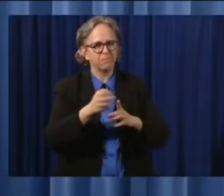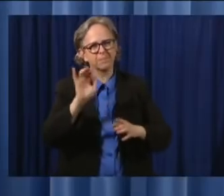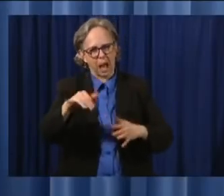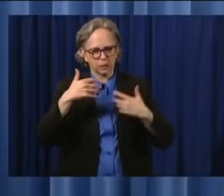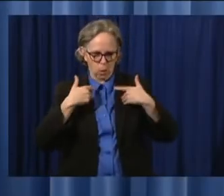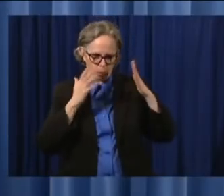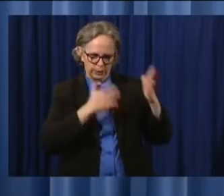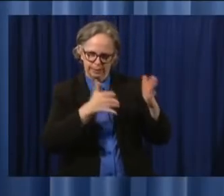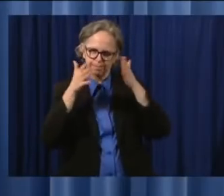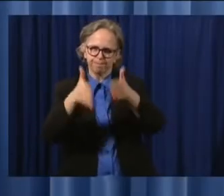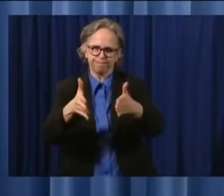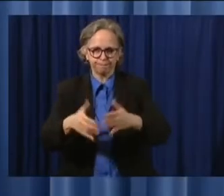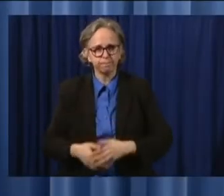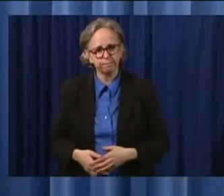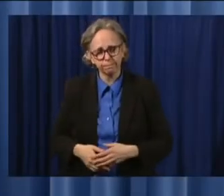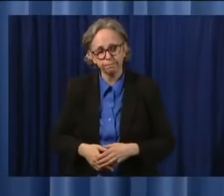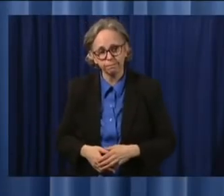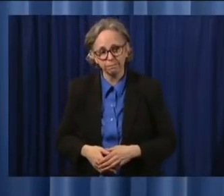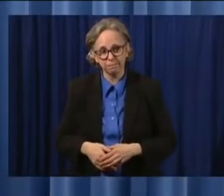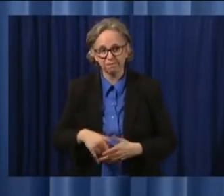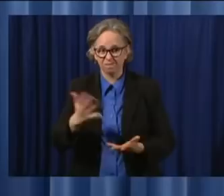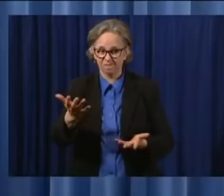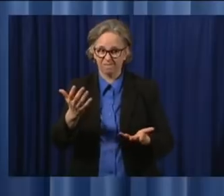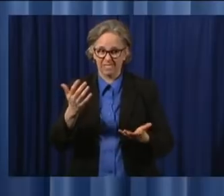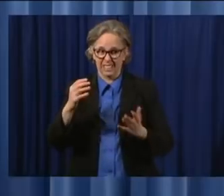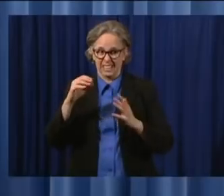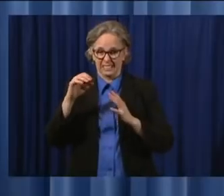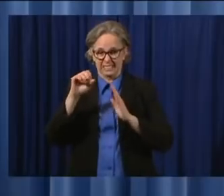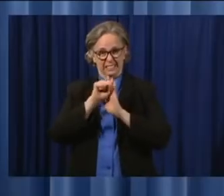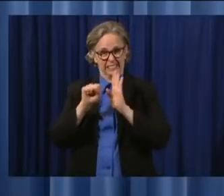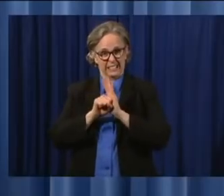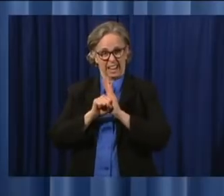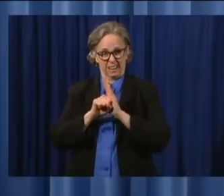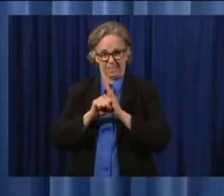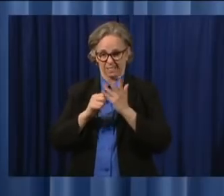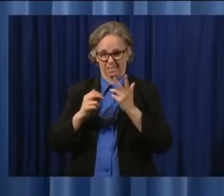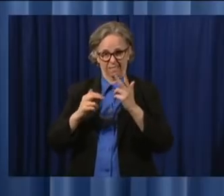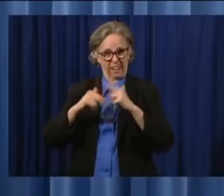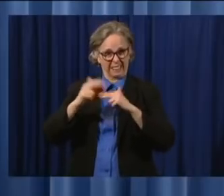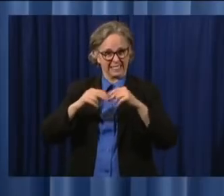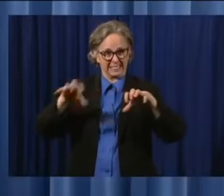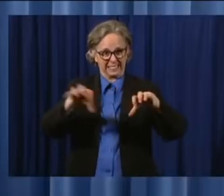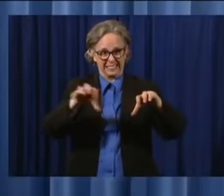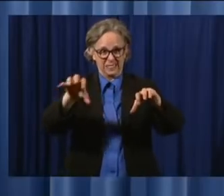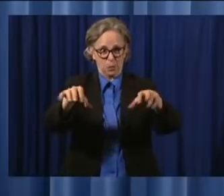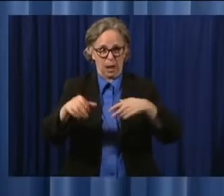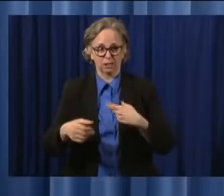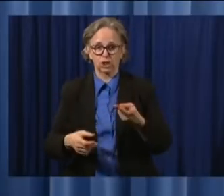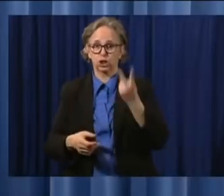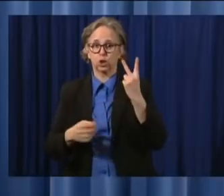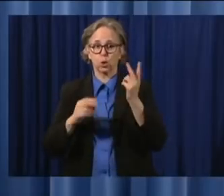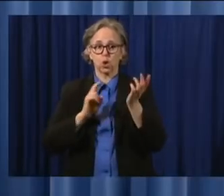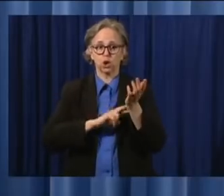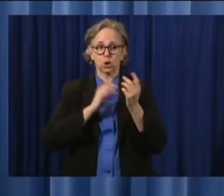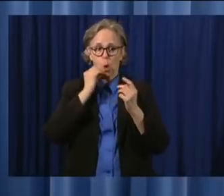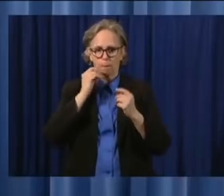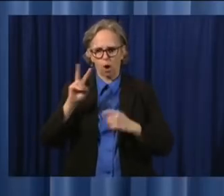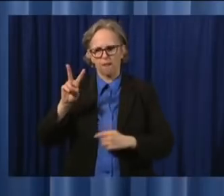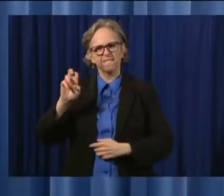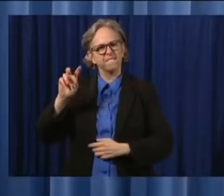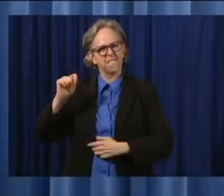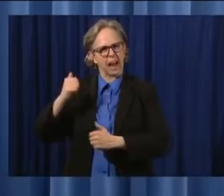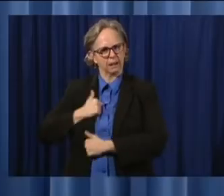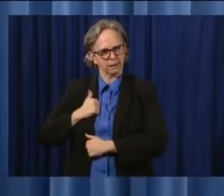that the state runs, we talked about yesterday the 2 nursing homes where our veterans are. We've gone in with very